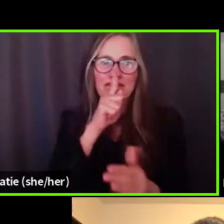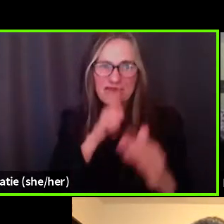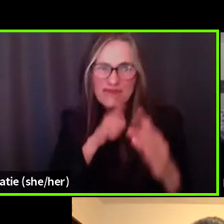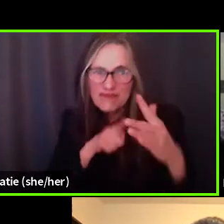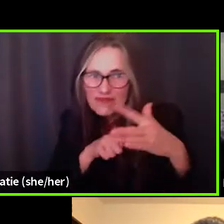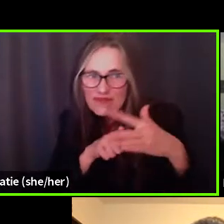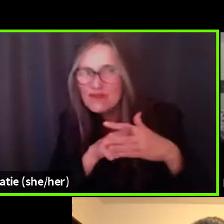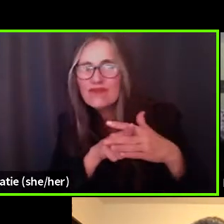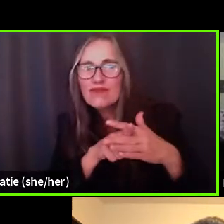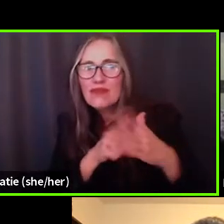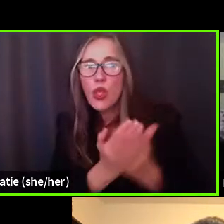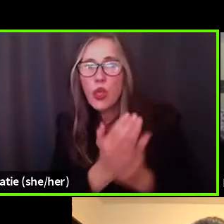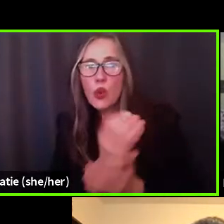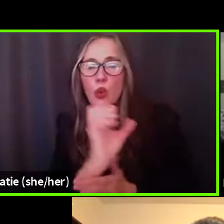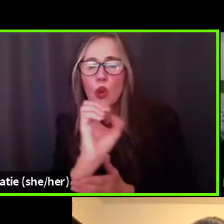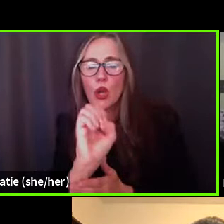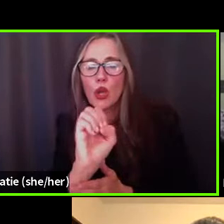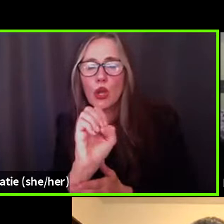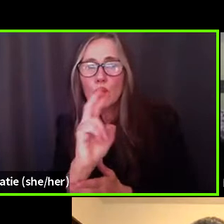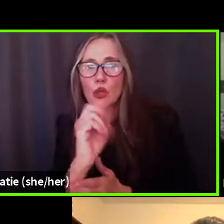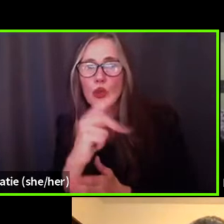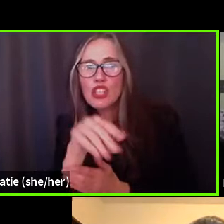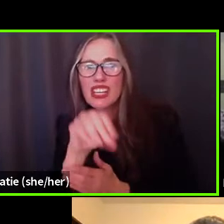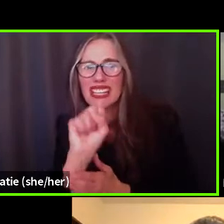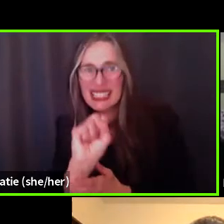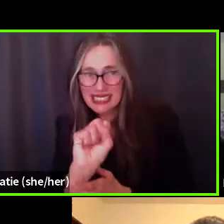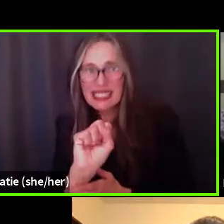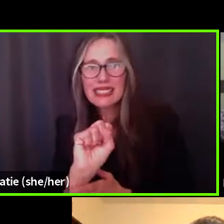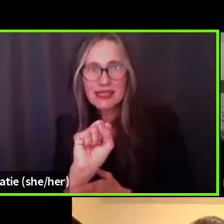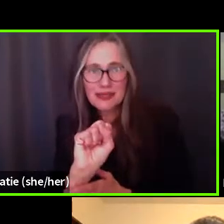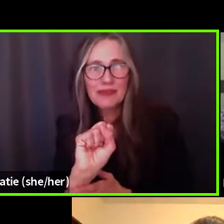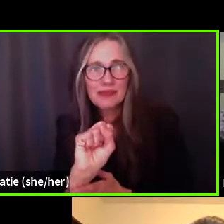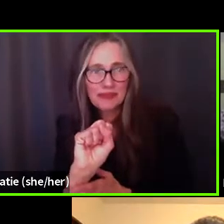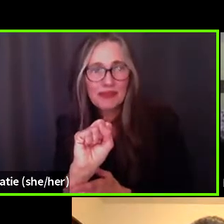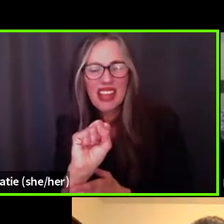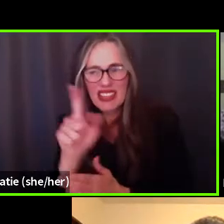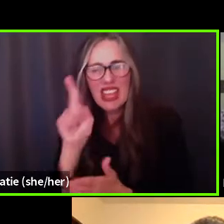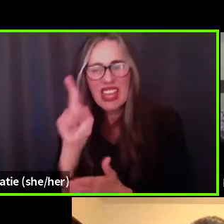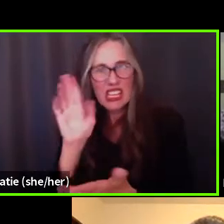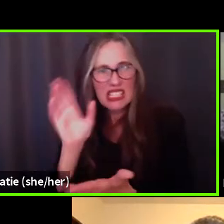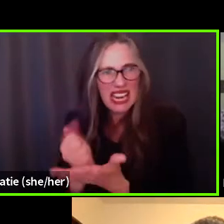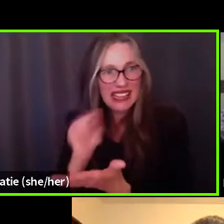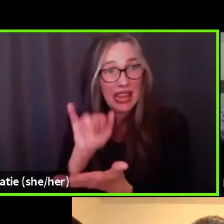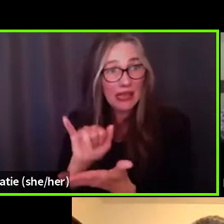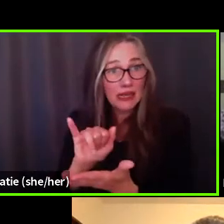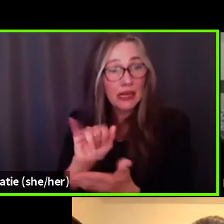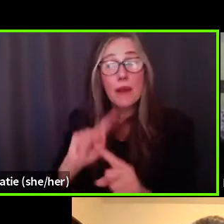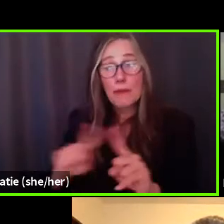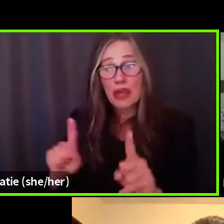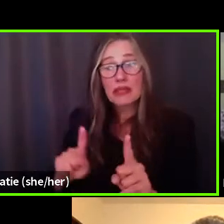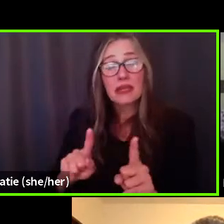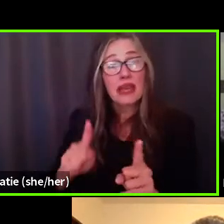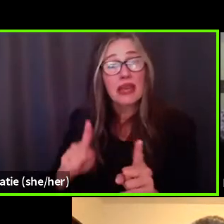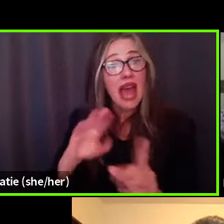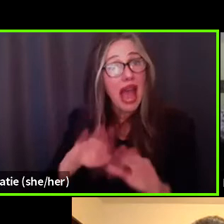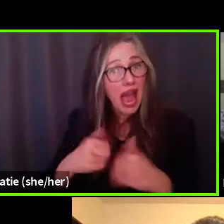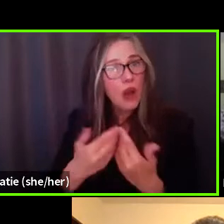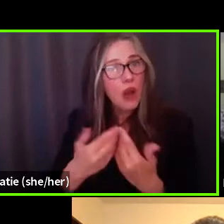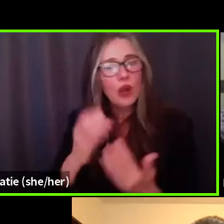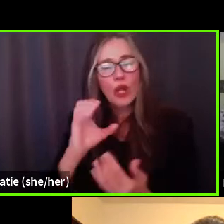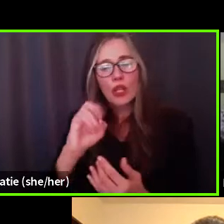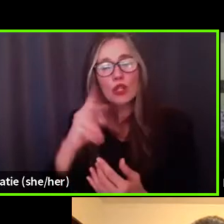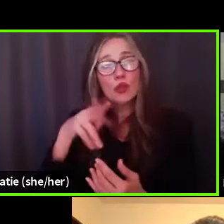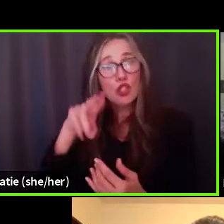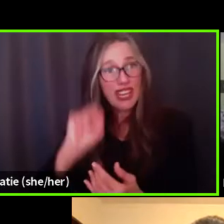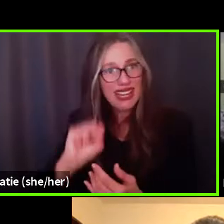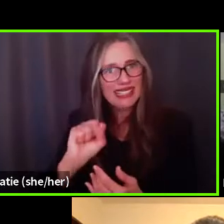both end is important in terms of understanding um the kind of unique aspects of the development of eugenics and his expressions over the year over